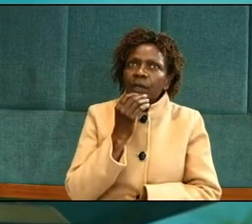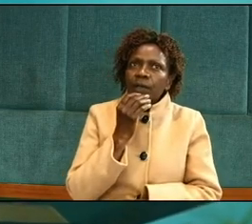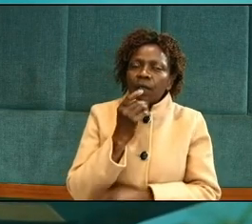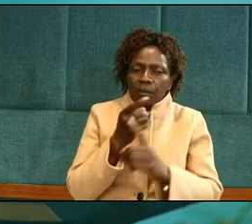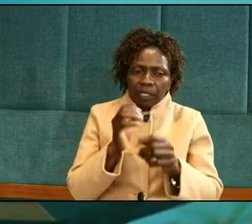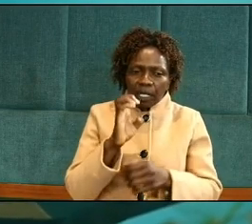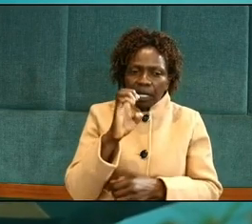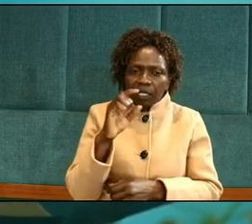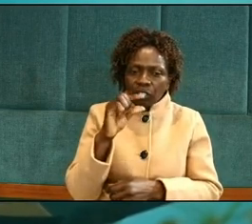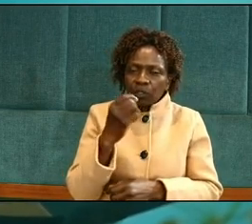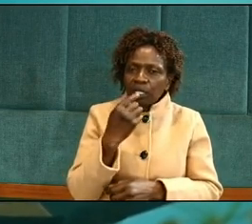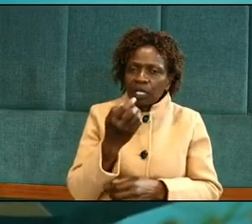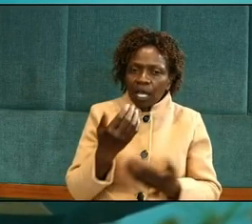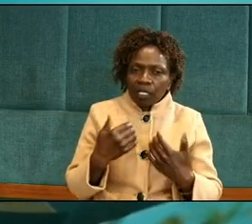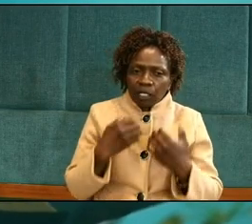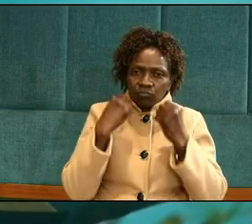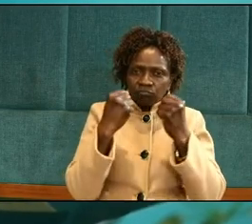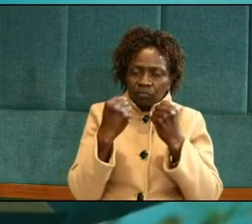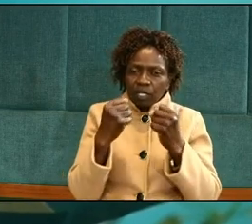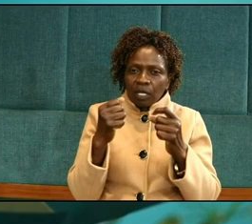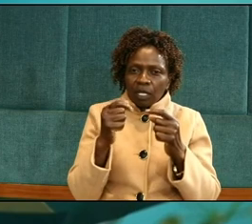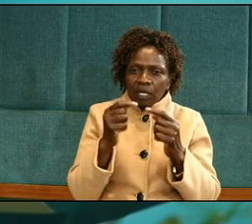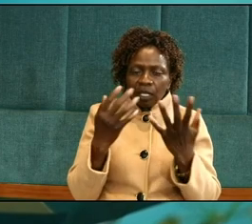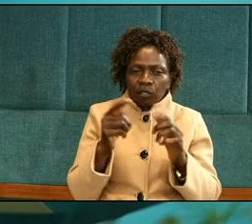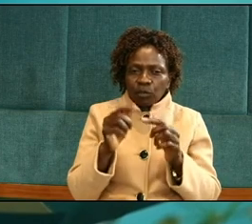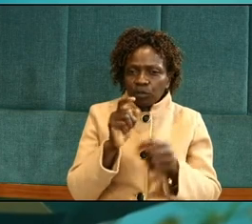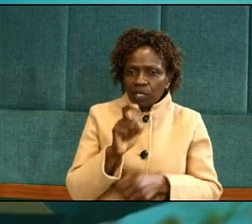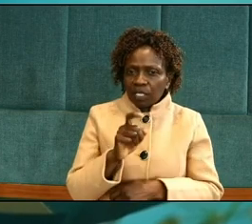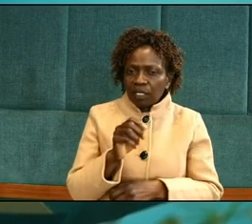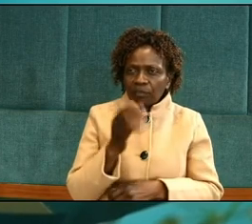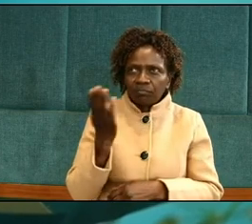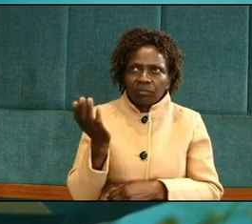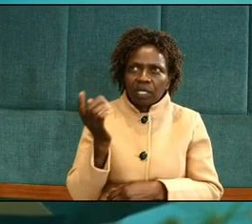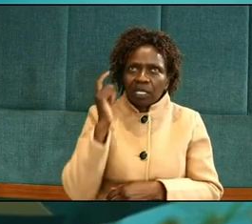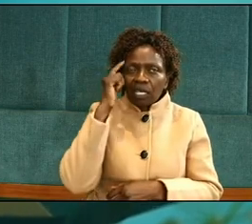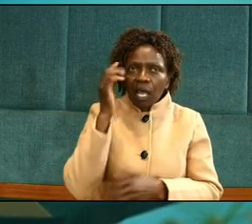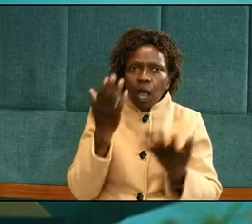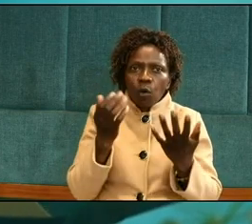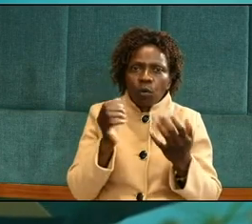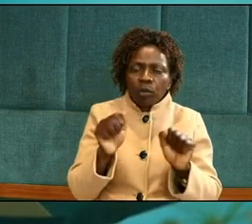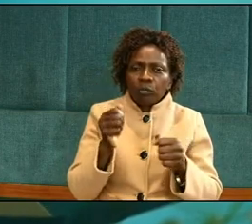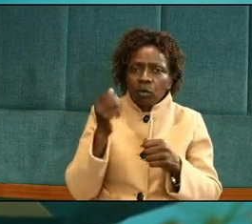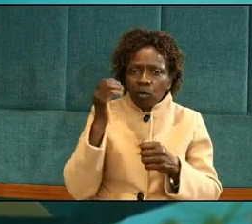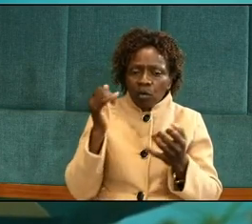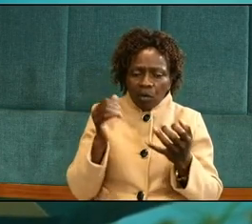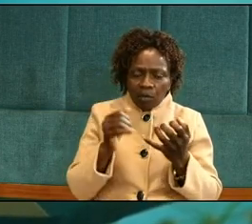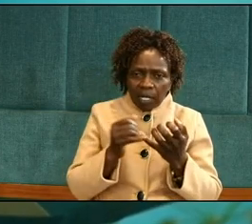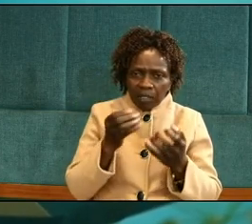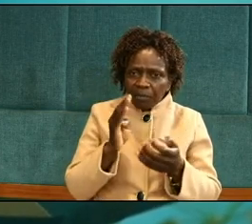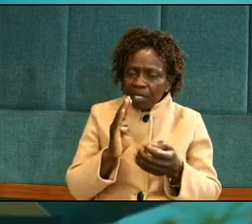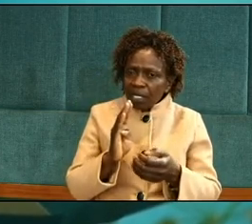except Ellen White has a stronger caveat to it. I have been thinking, how would marriage be with my